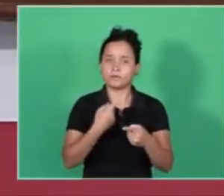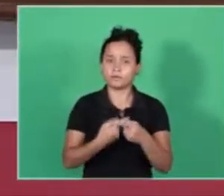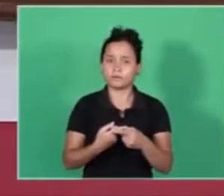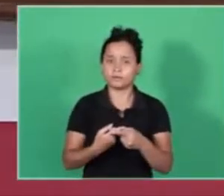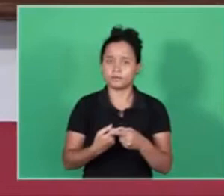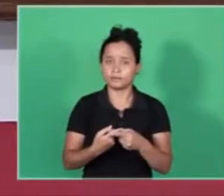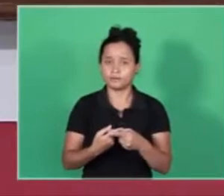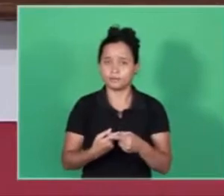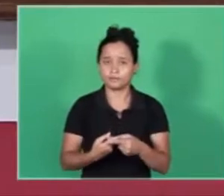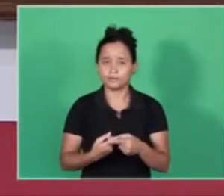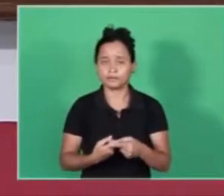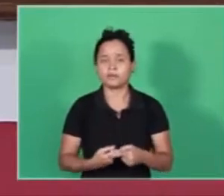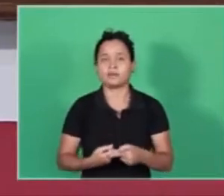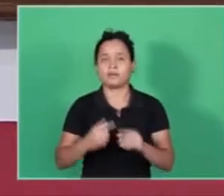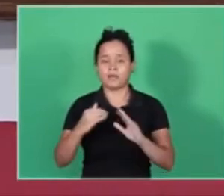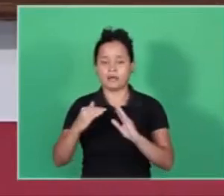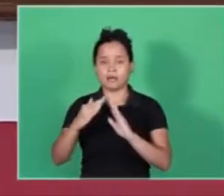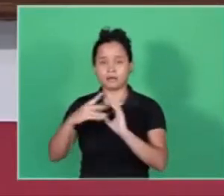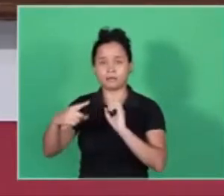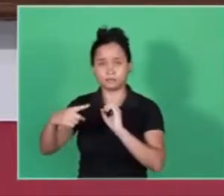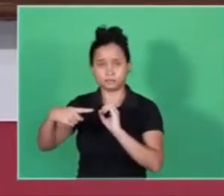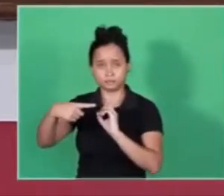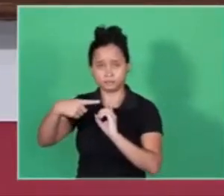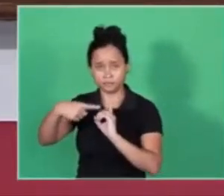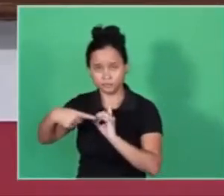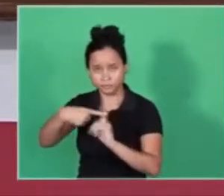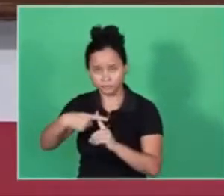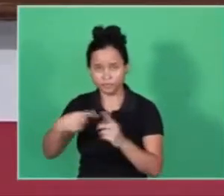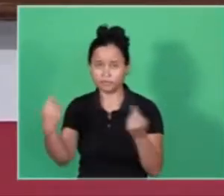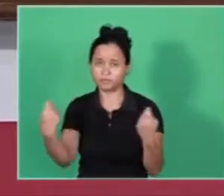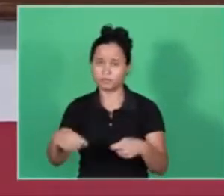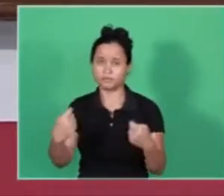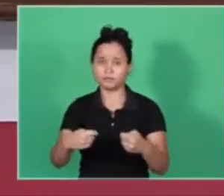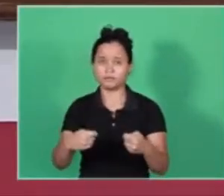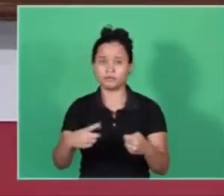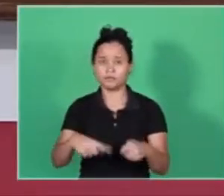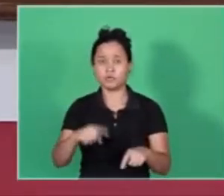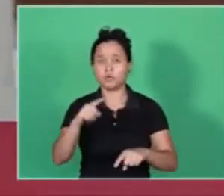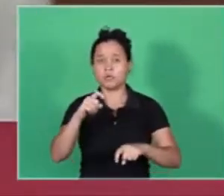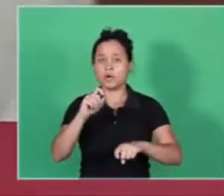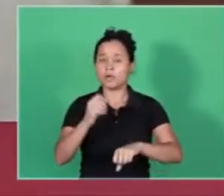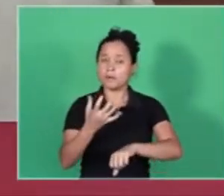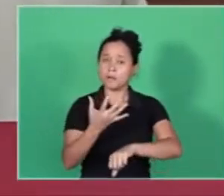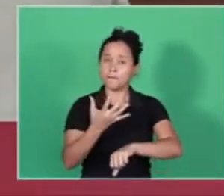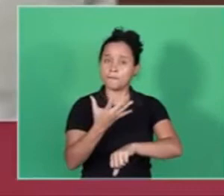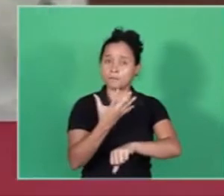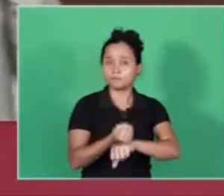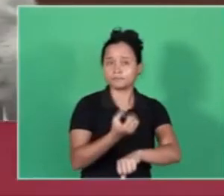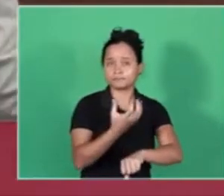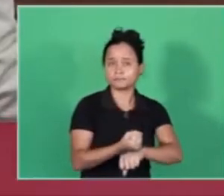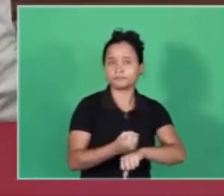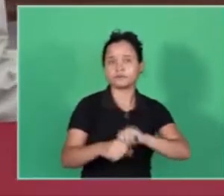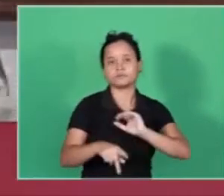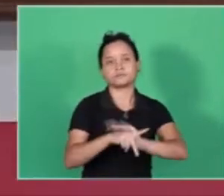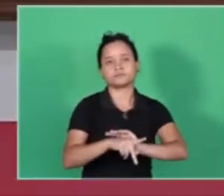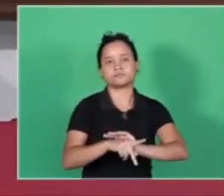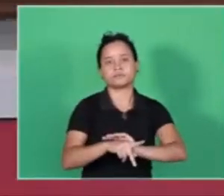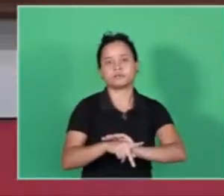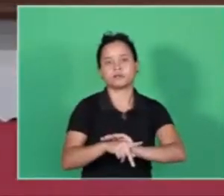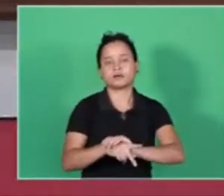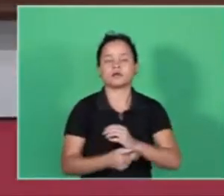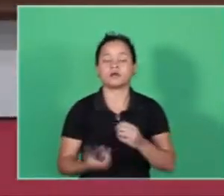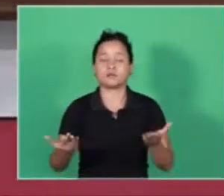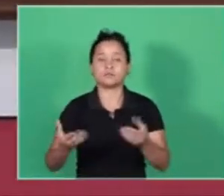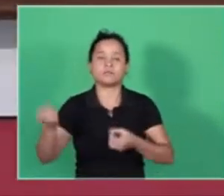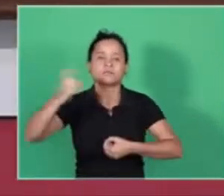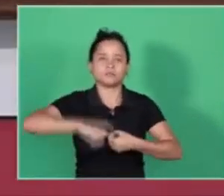church needed a material element to justify the faith that she had lost. So let's go back here. So